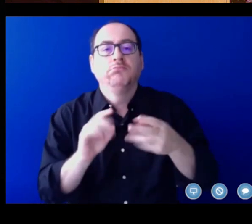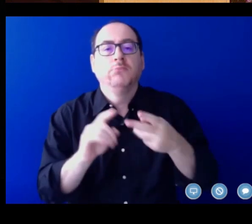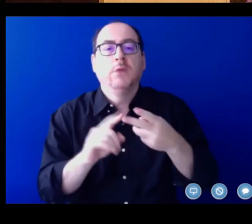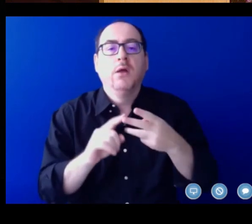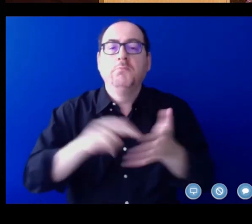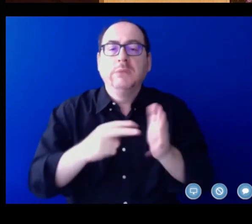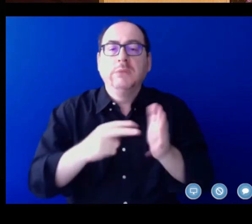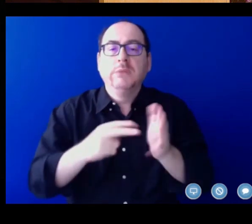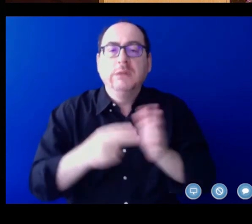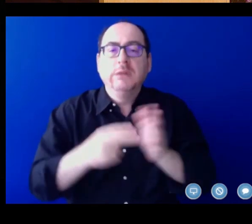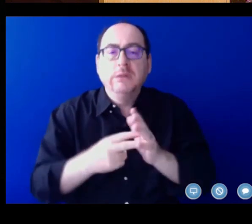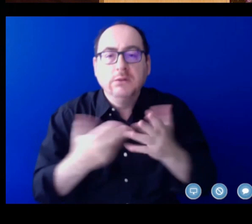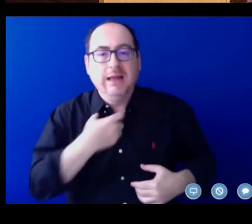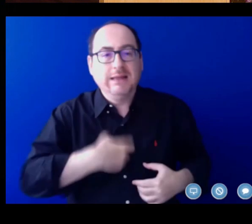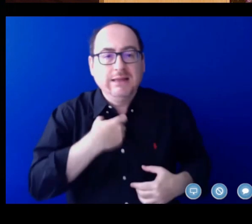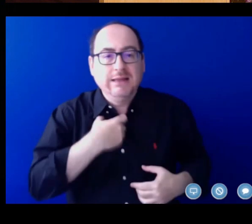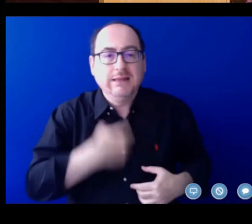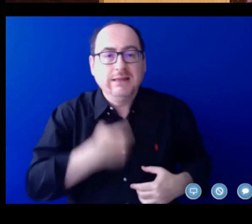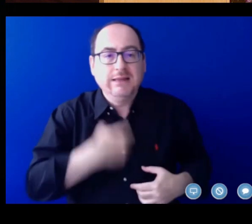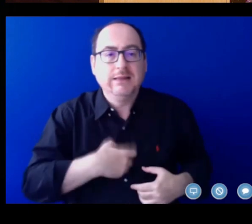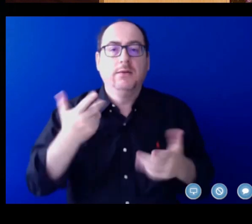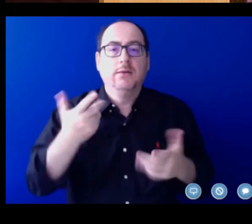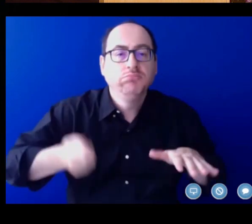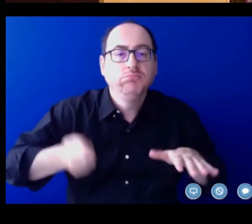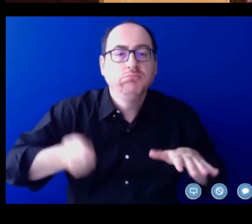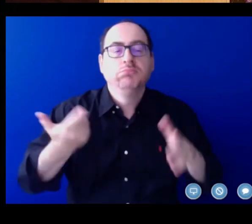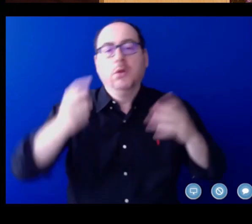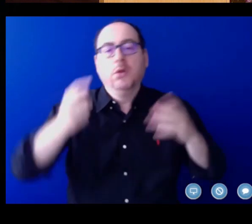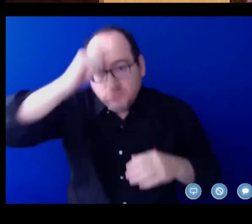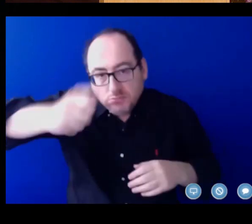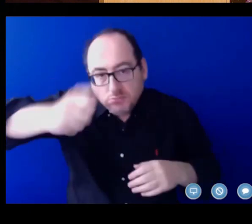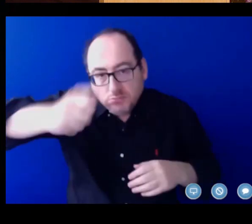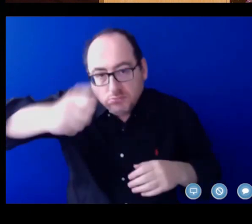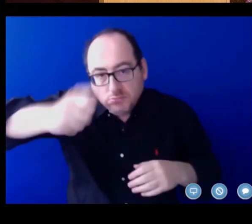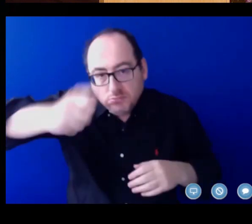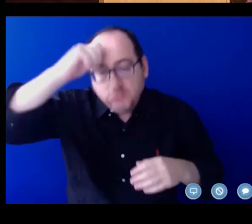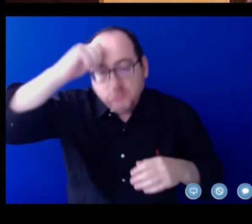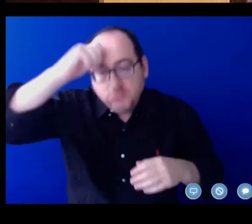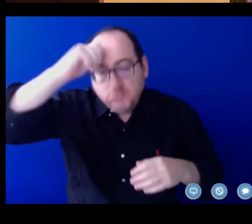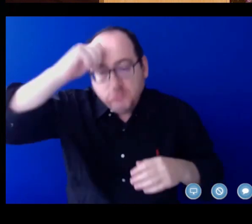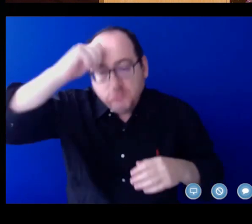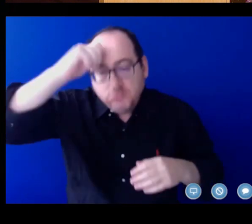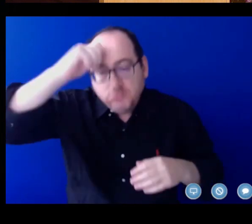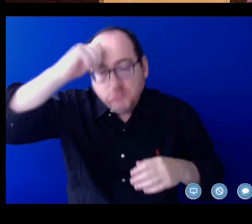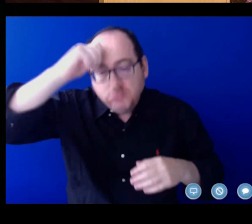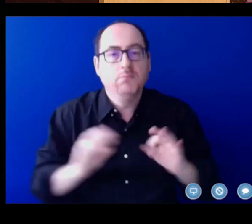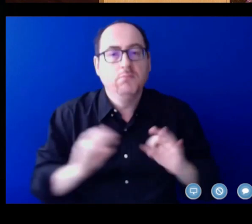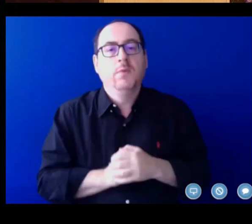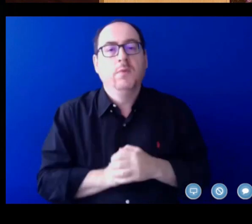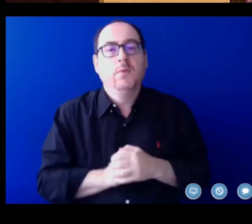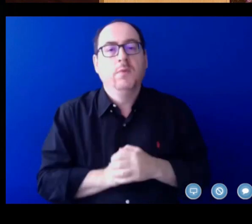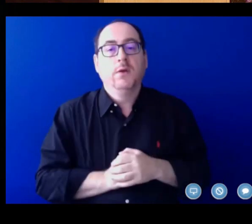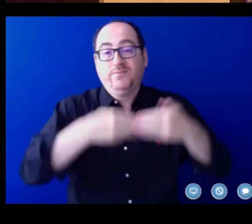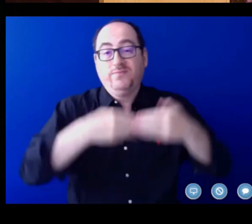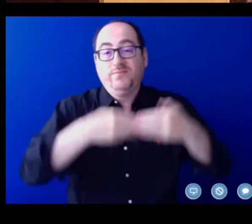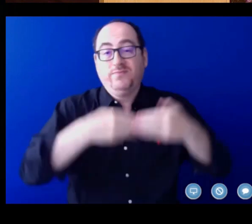support the recovery of survivors. The first column identifies the many types of persecution and state-sanctioned violence used by oppressive